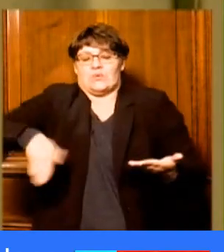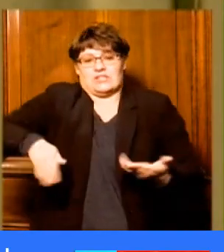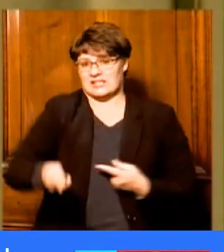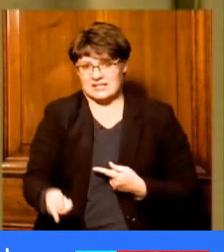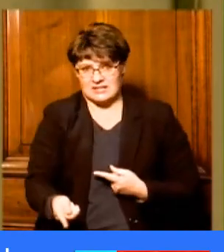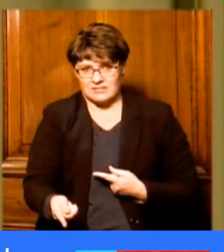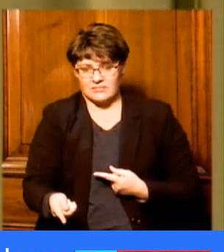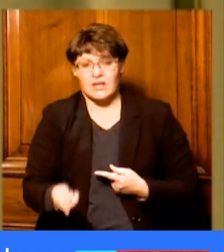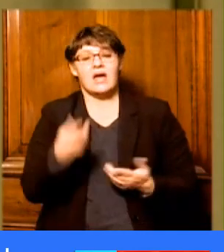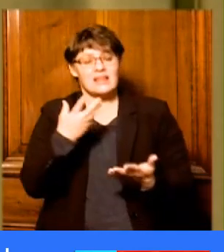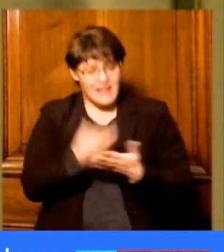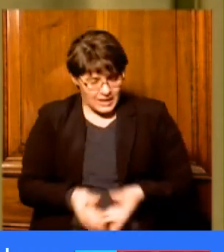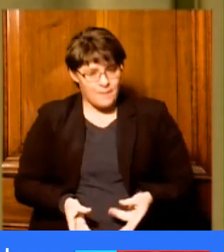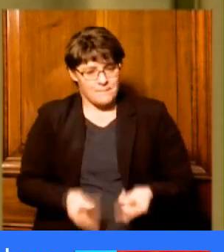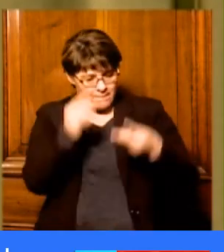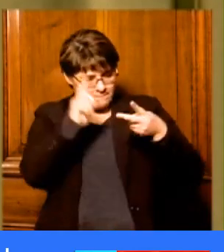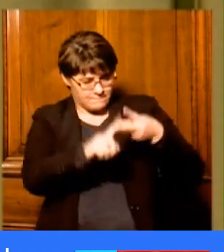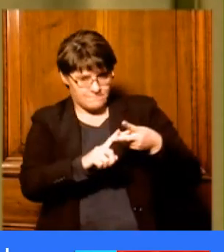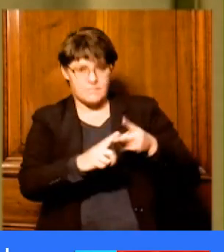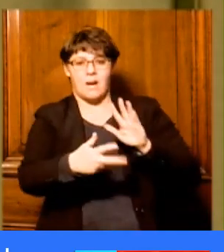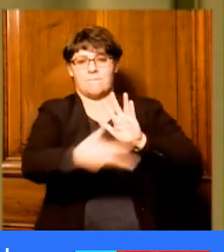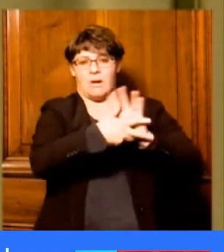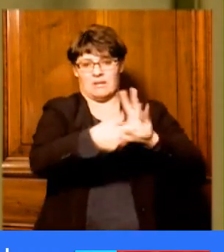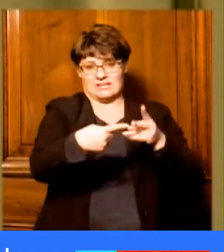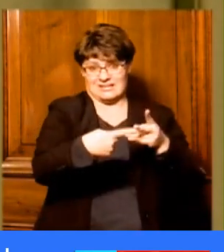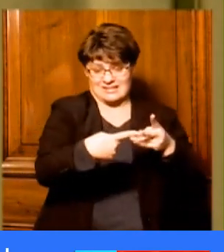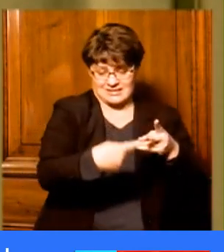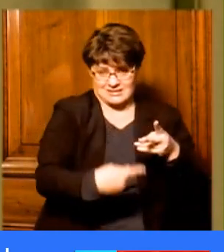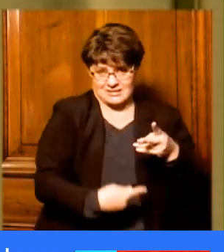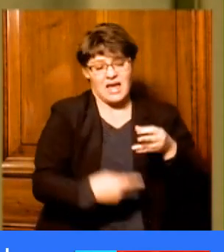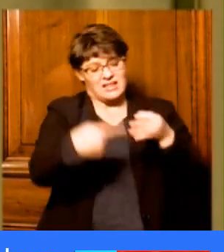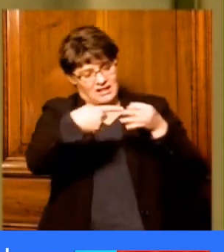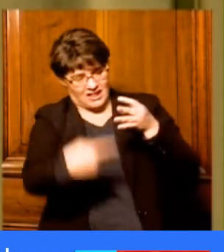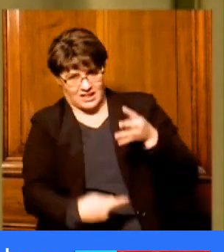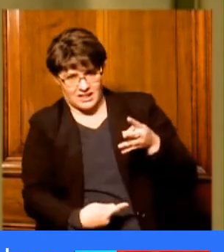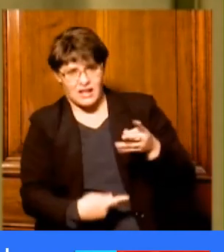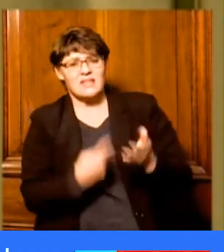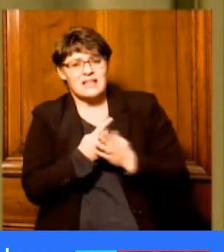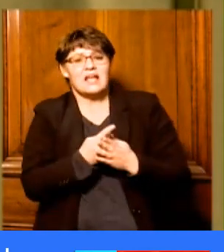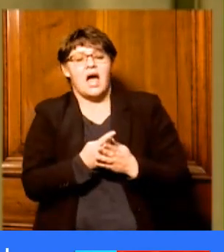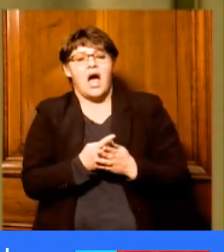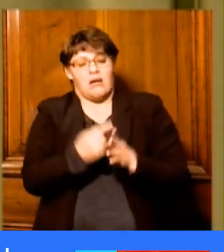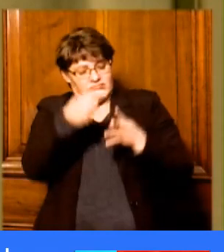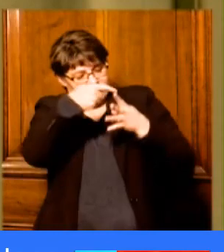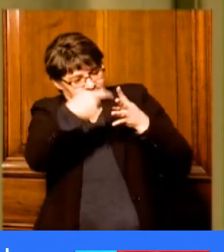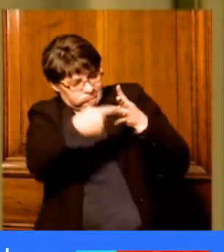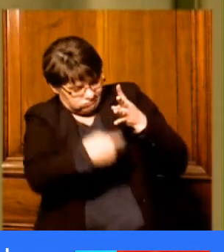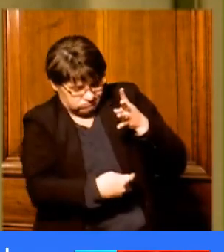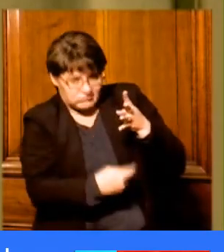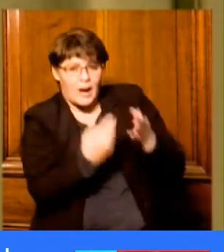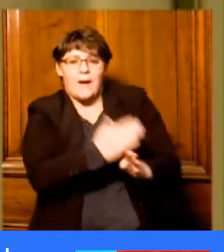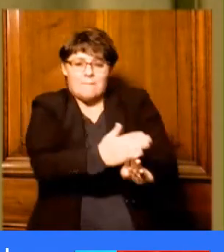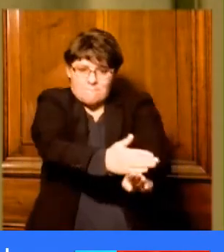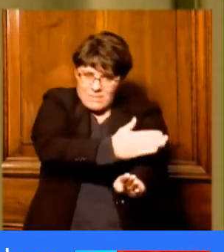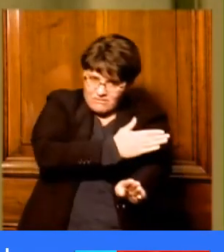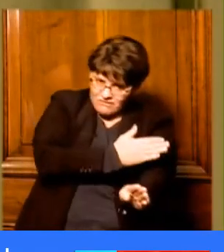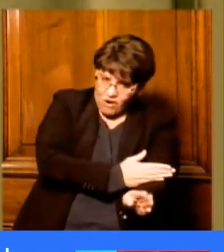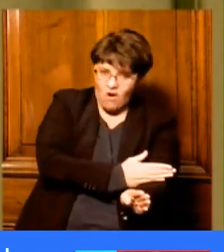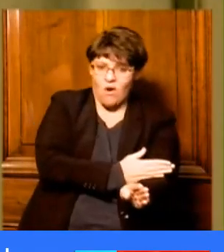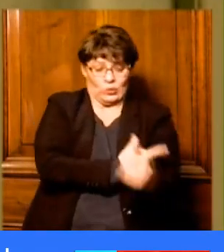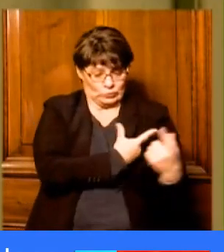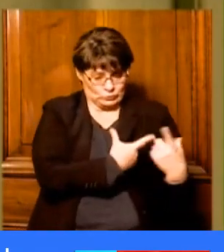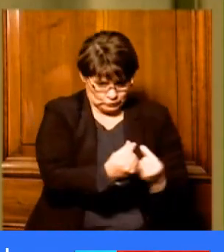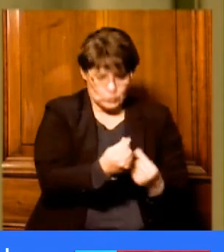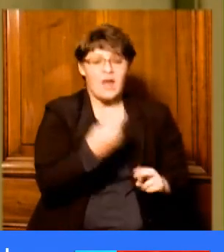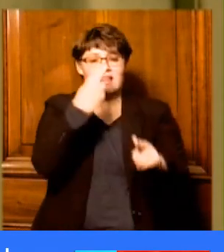them permits, and we also need to then move towards that. These are the preconditions that will bring professionalization, which